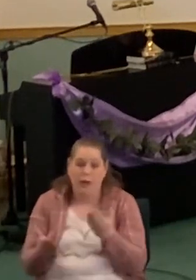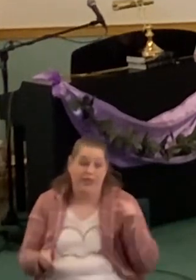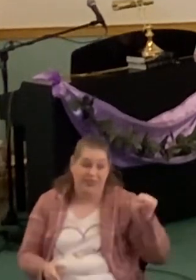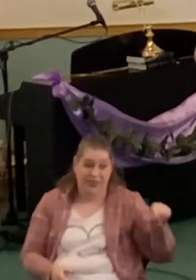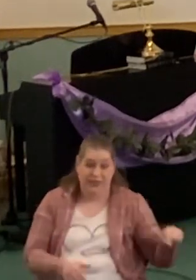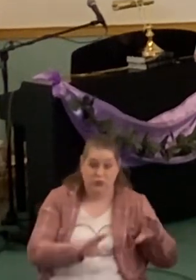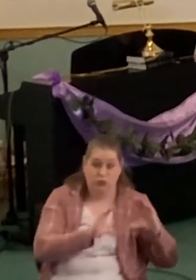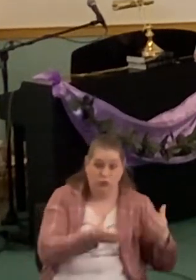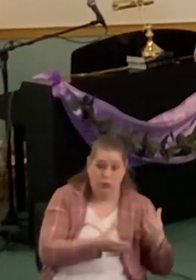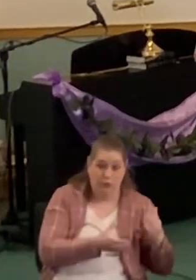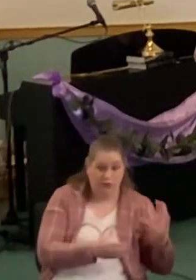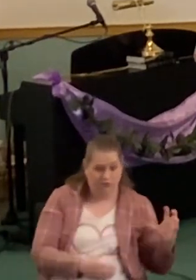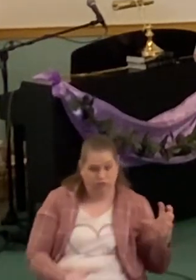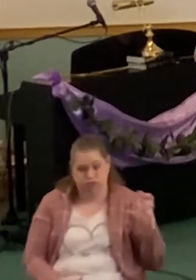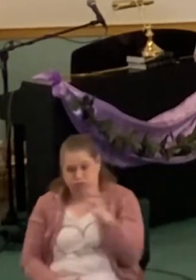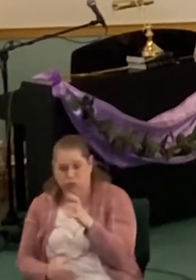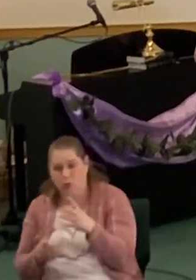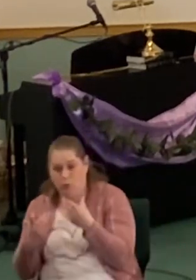And then God reveals